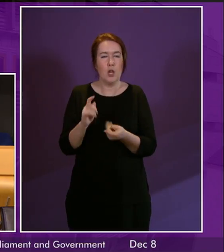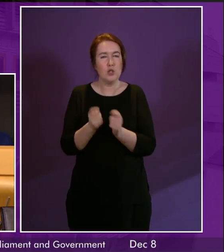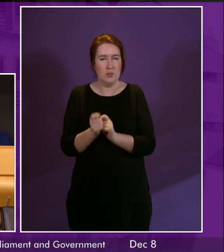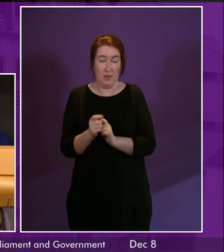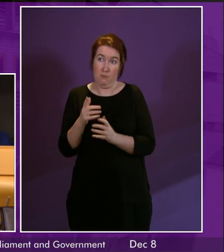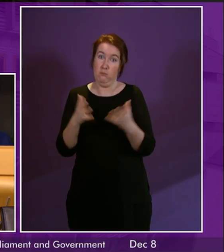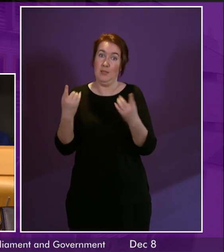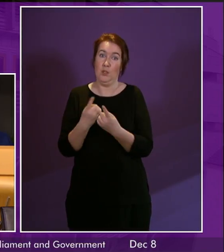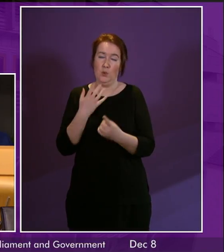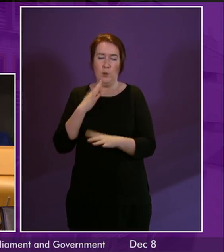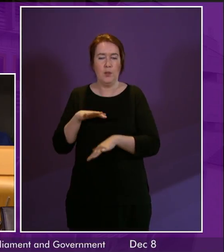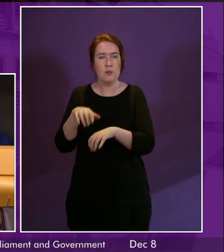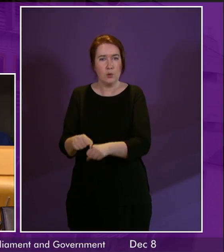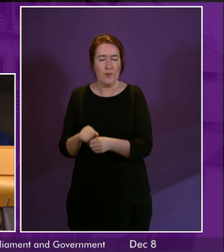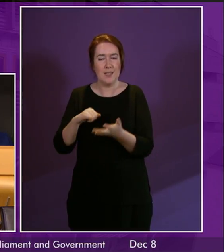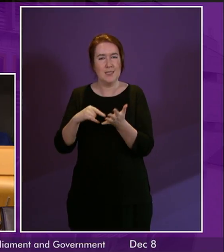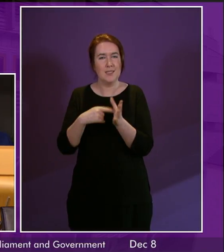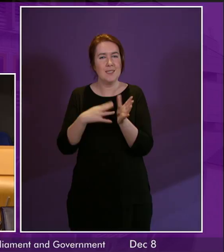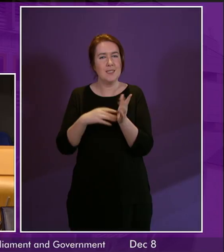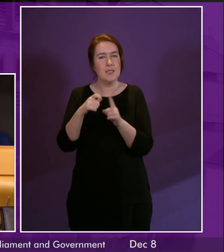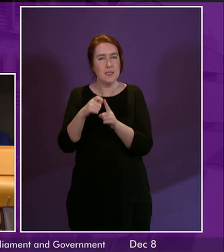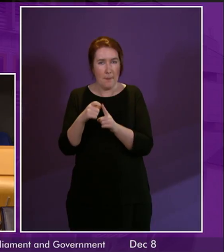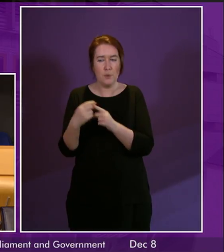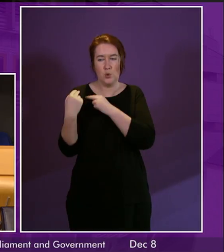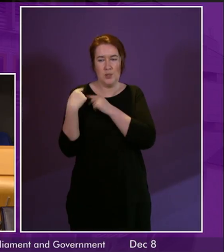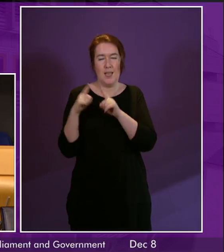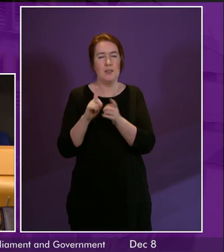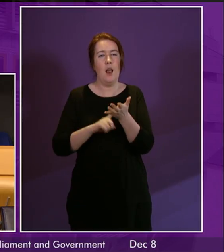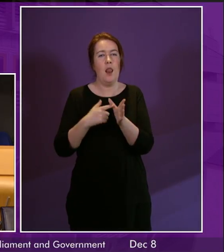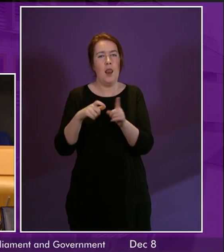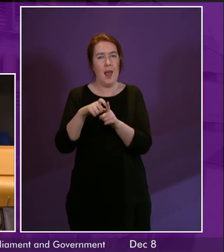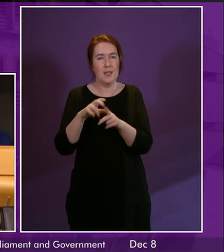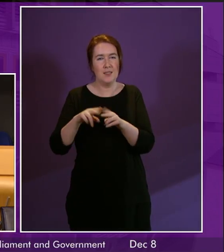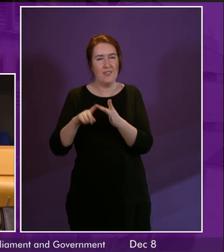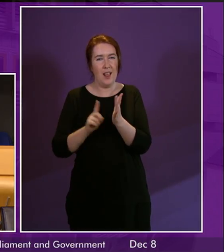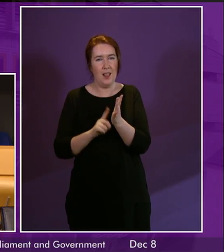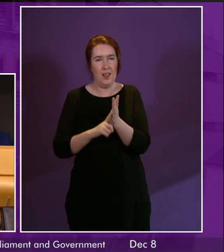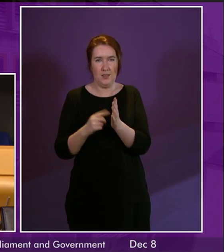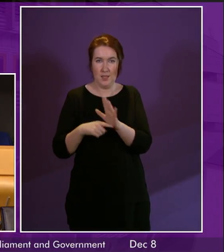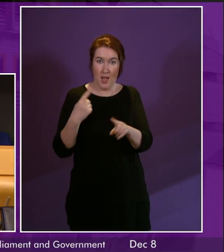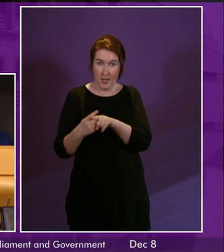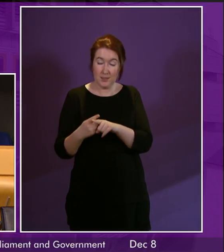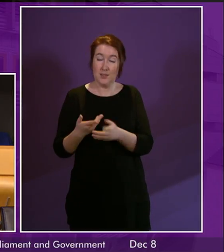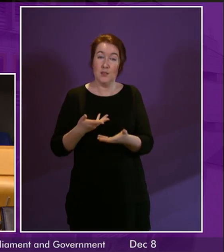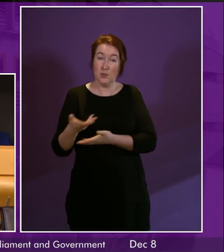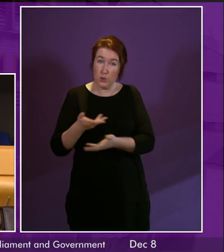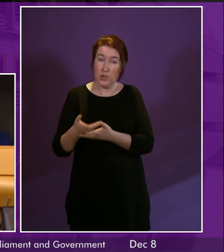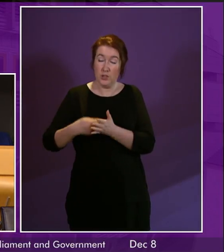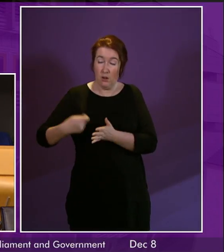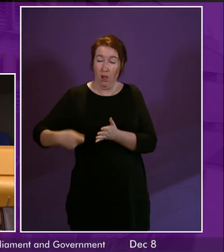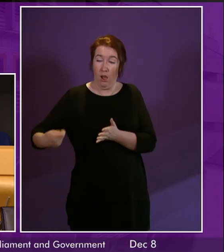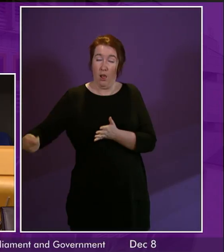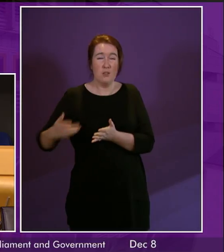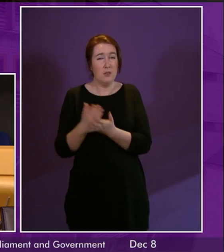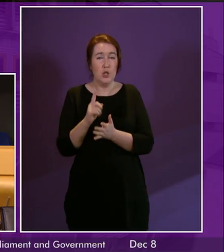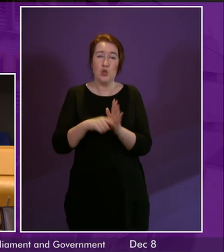that we took over control of stamp duty and landfill tax. The negotiations dragged on, and John Swinney was very